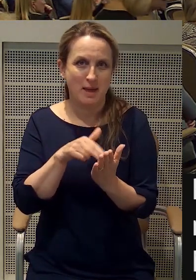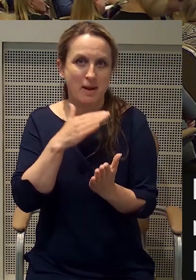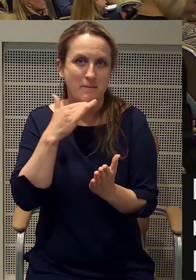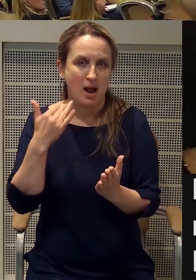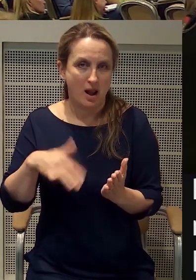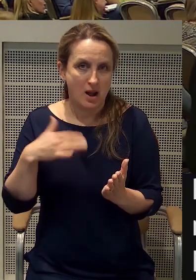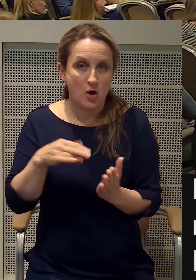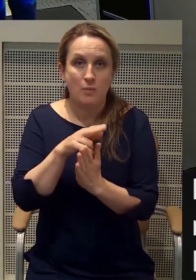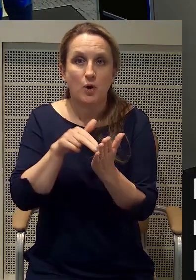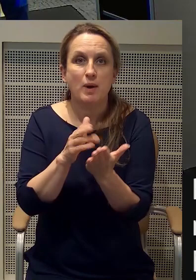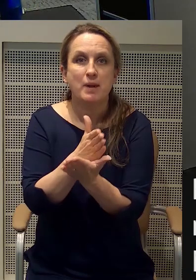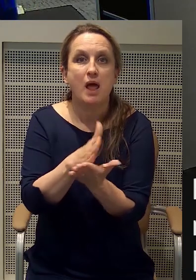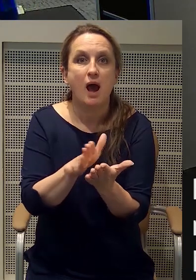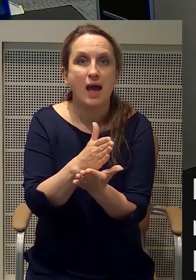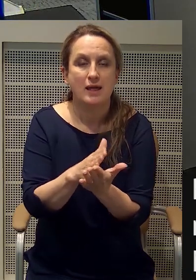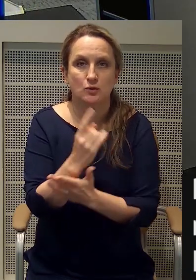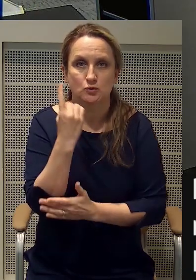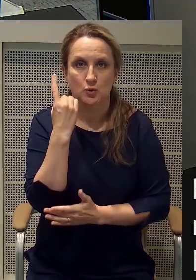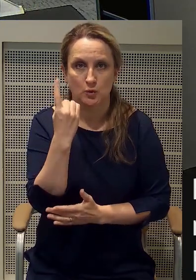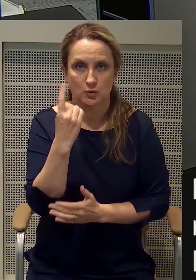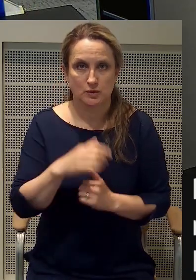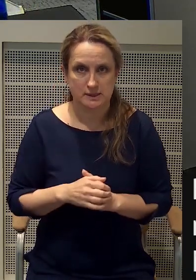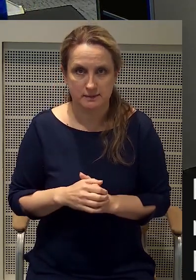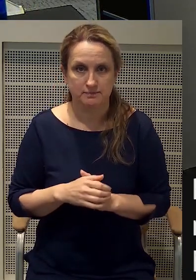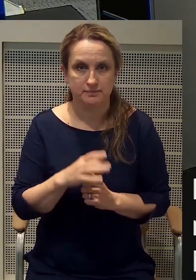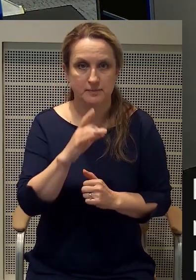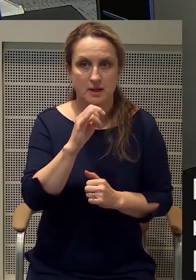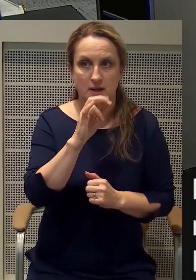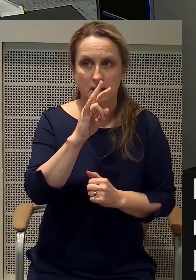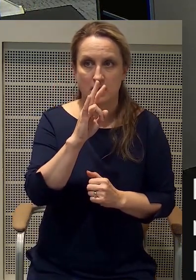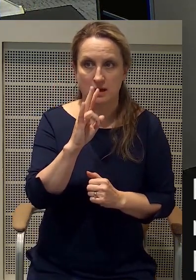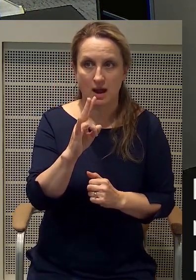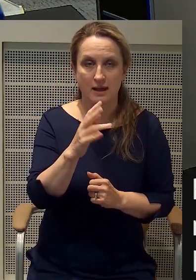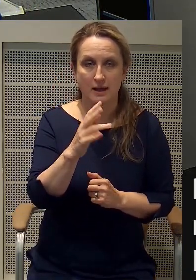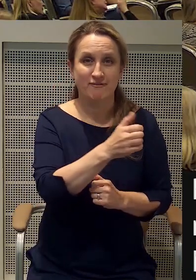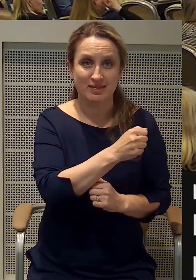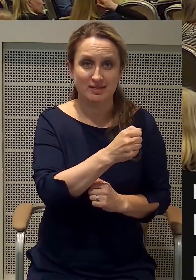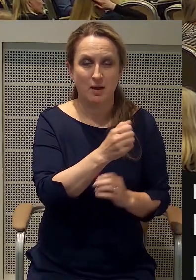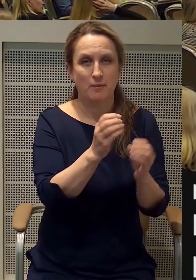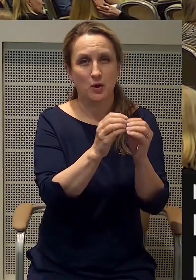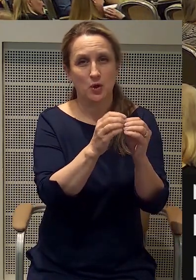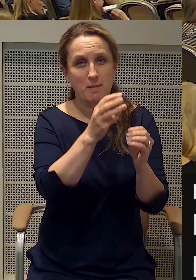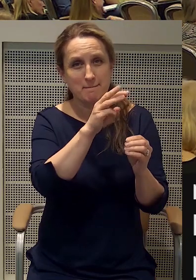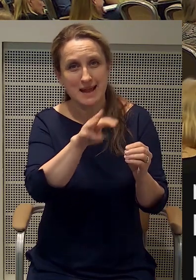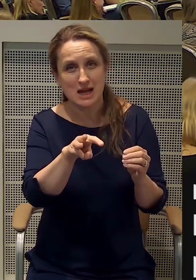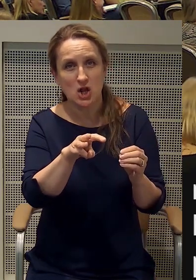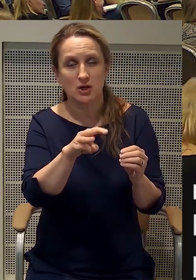I am a speaker who has been expected here at the end of this day here,